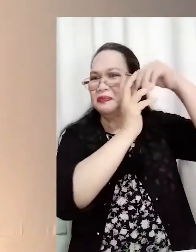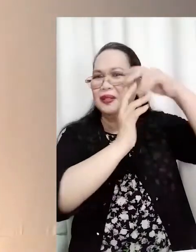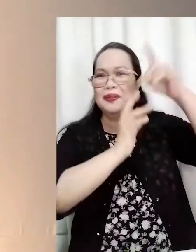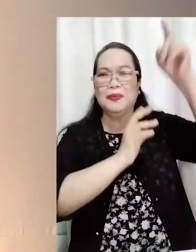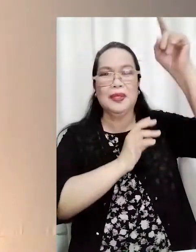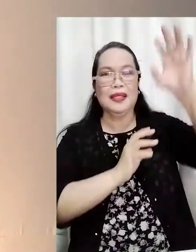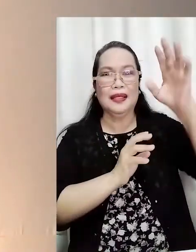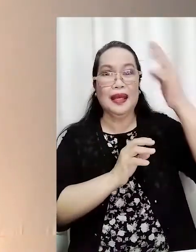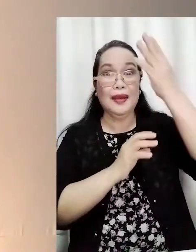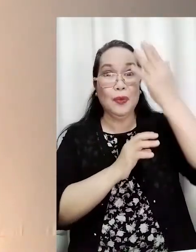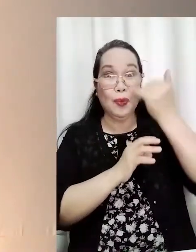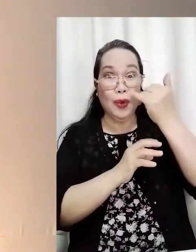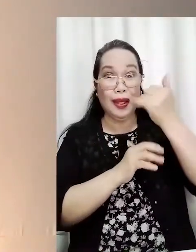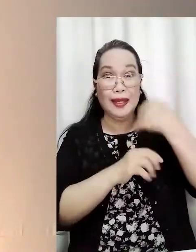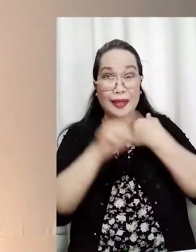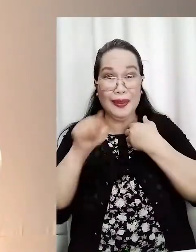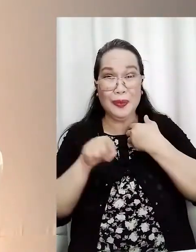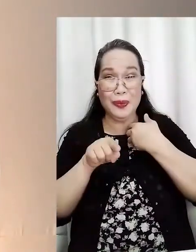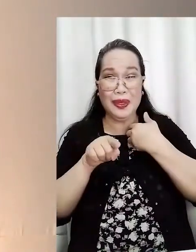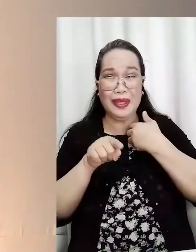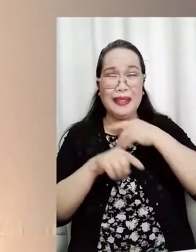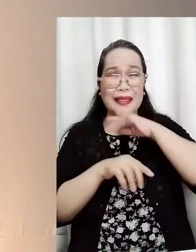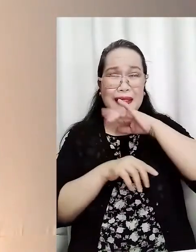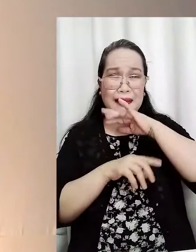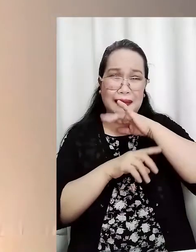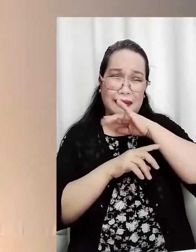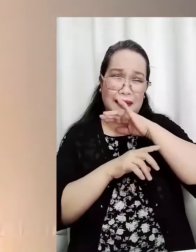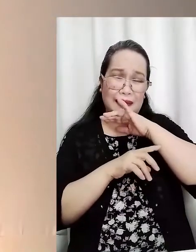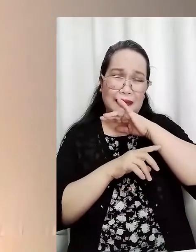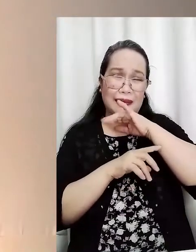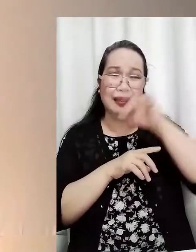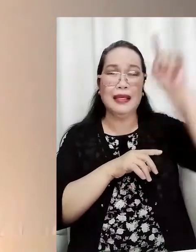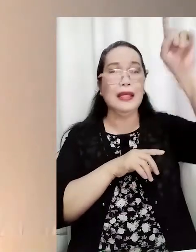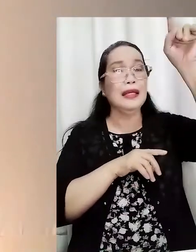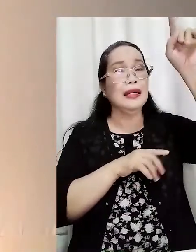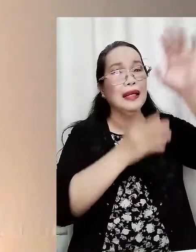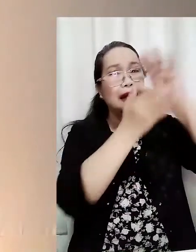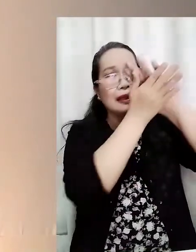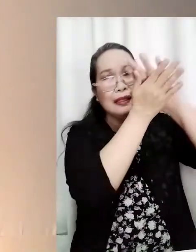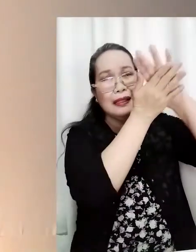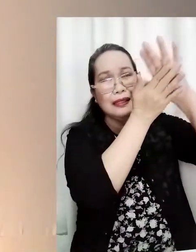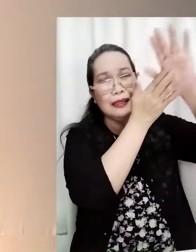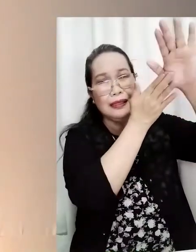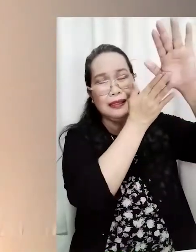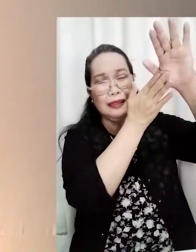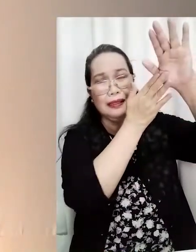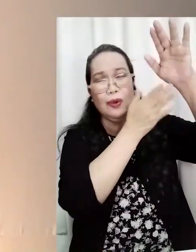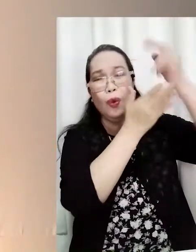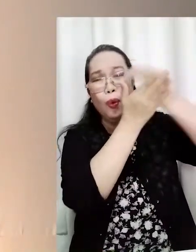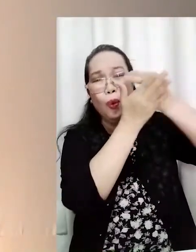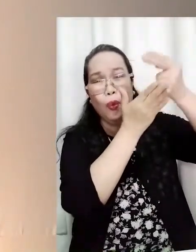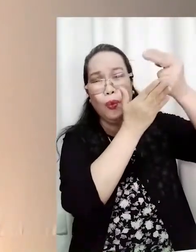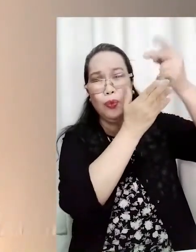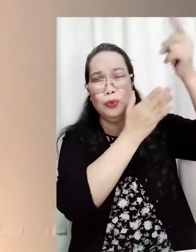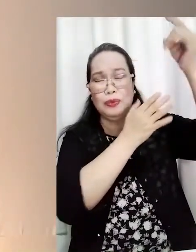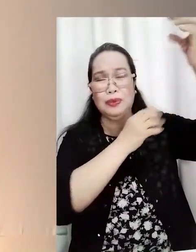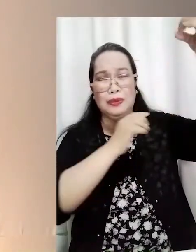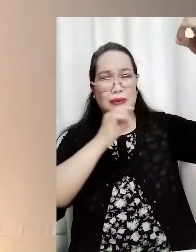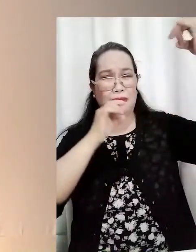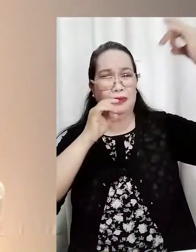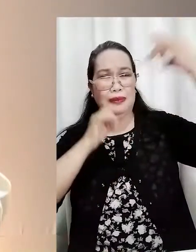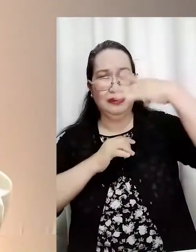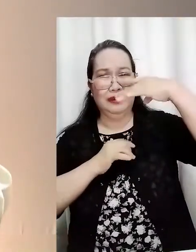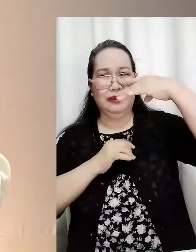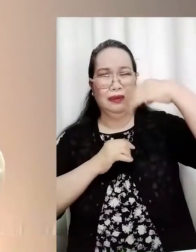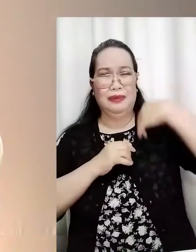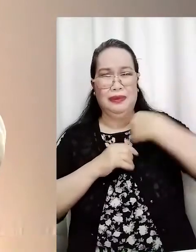One because we are sinful and He is holy. That is why, on the